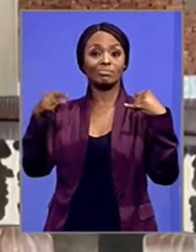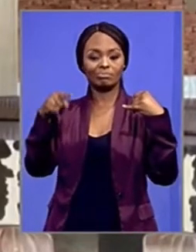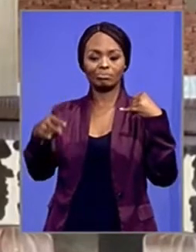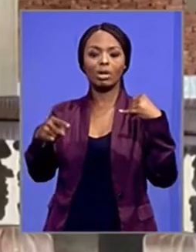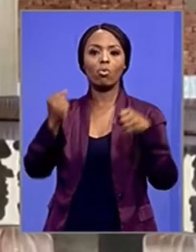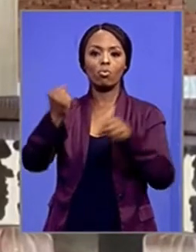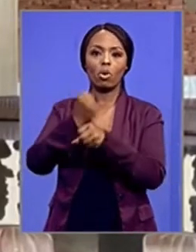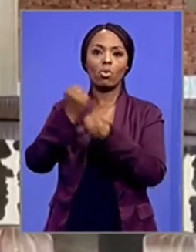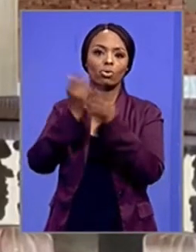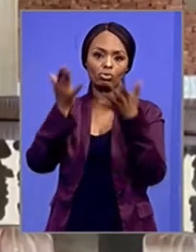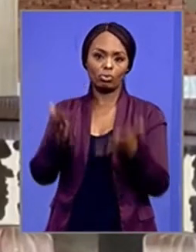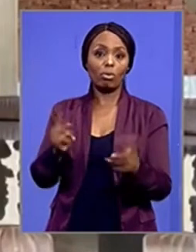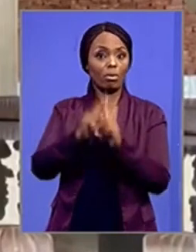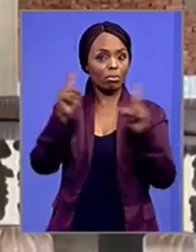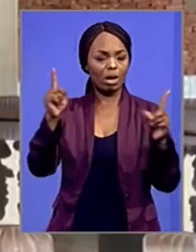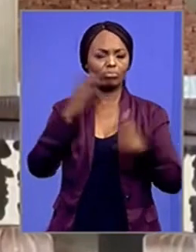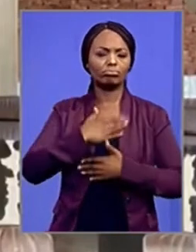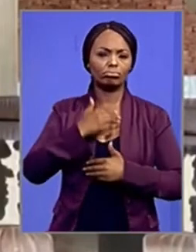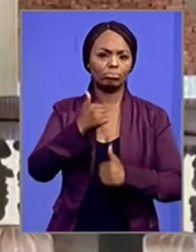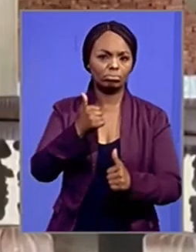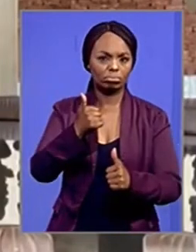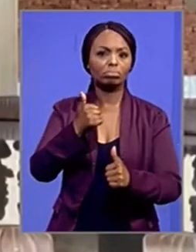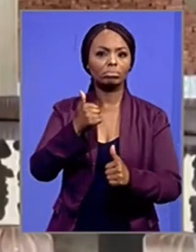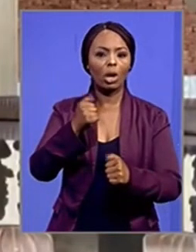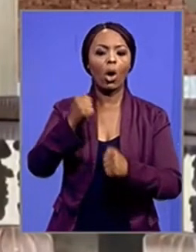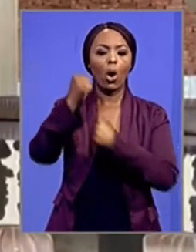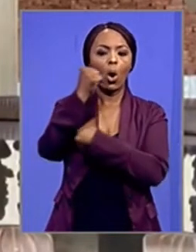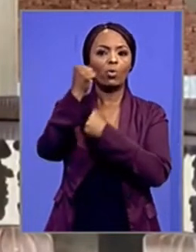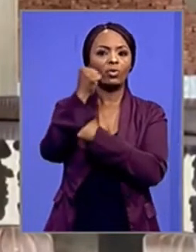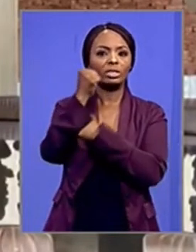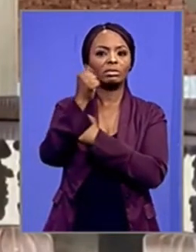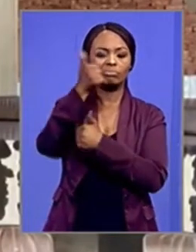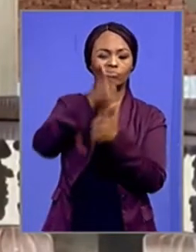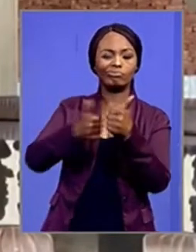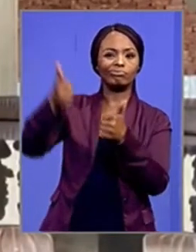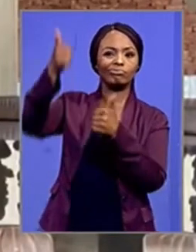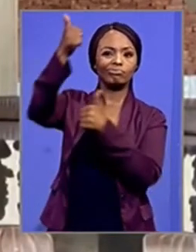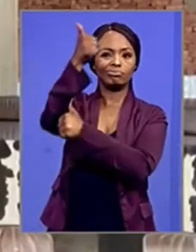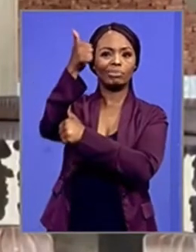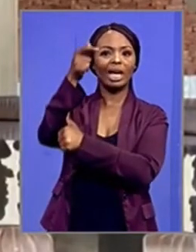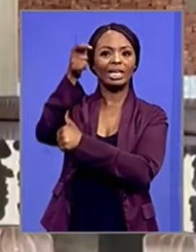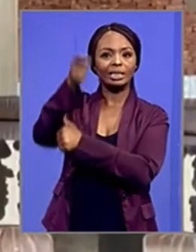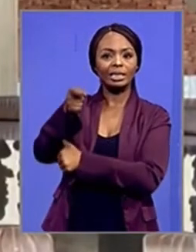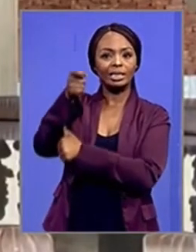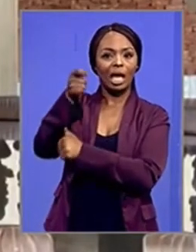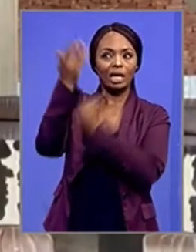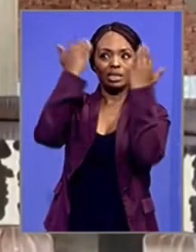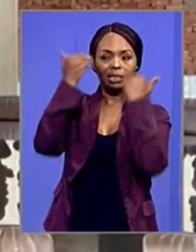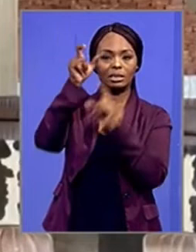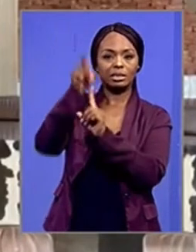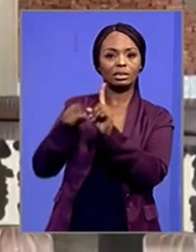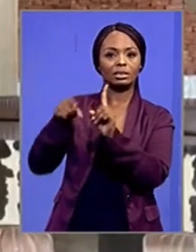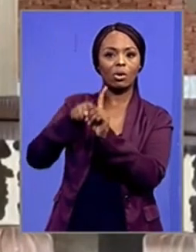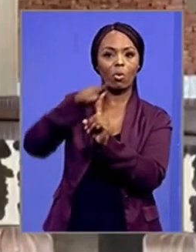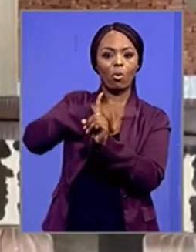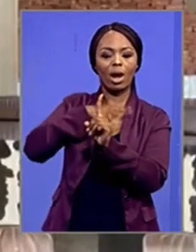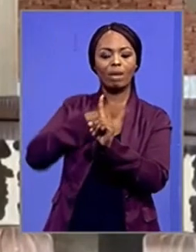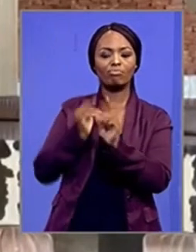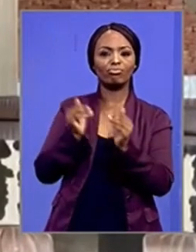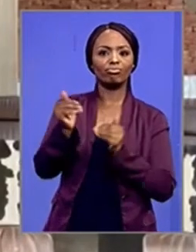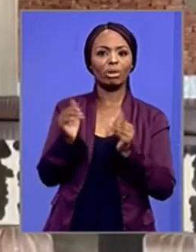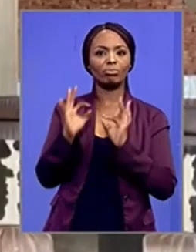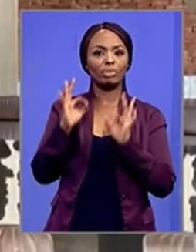We are grateful to the Office of the Chief Justice for managing this difficult